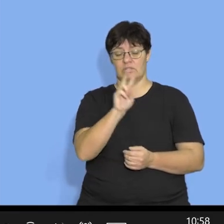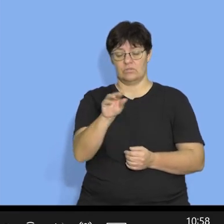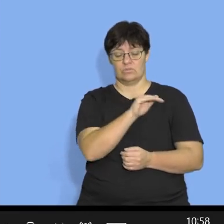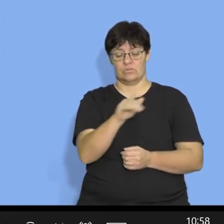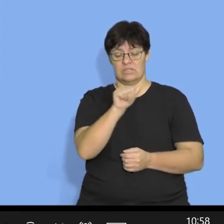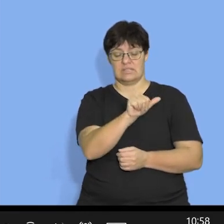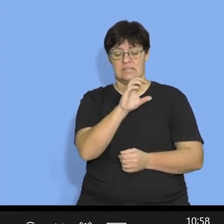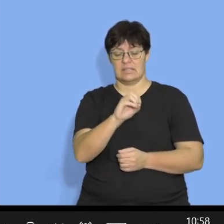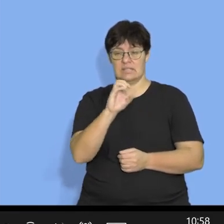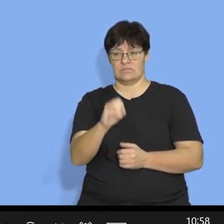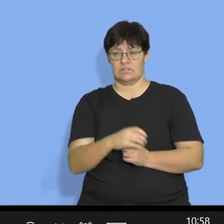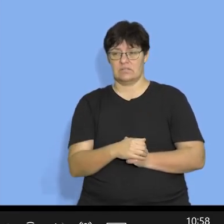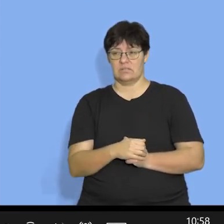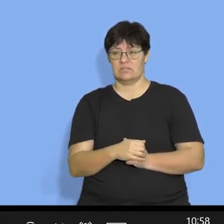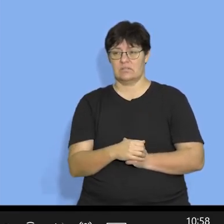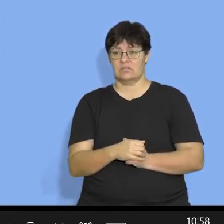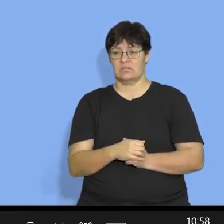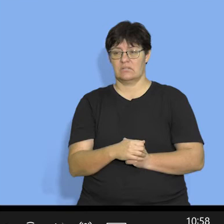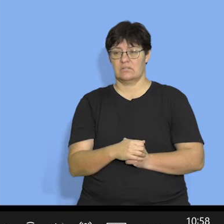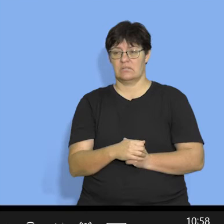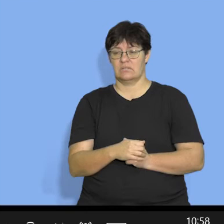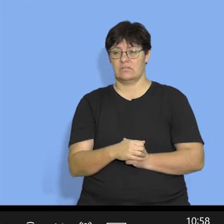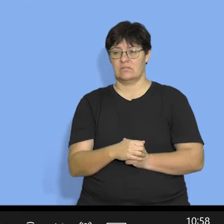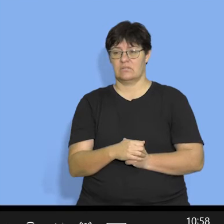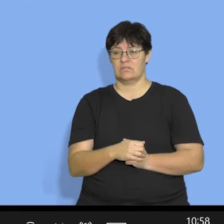22 divided by 600.